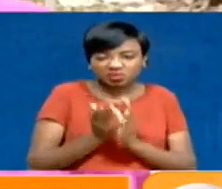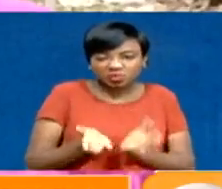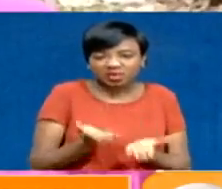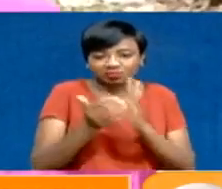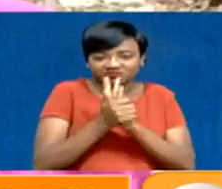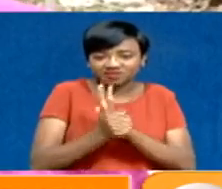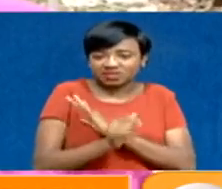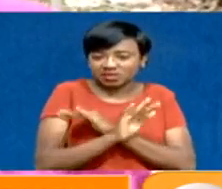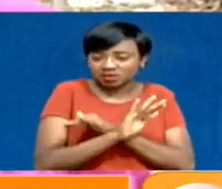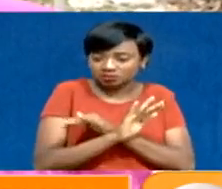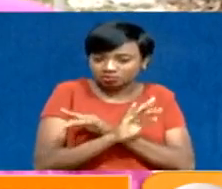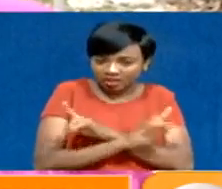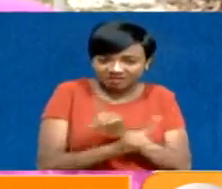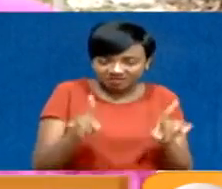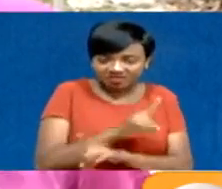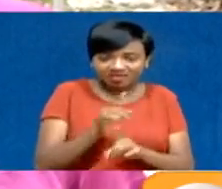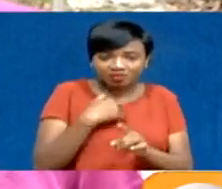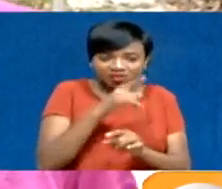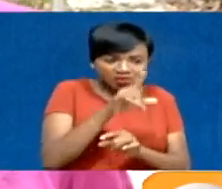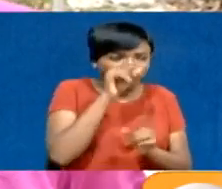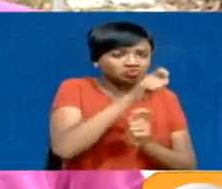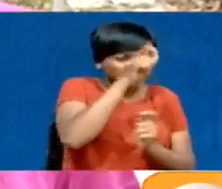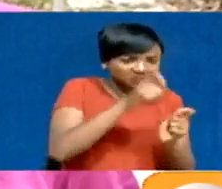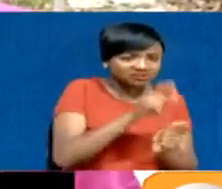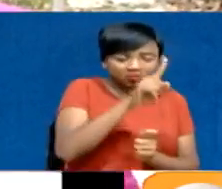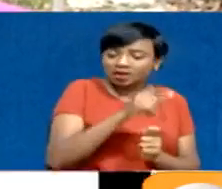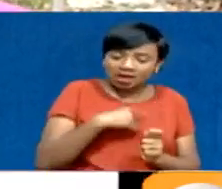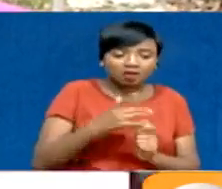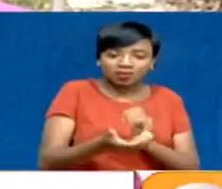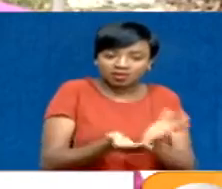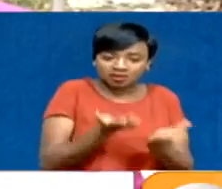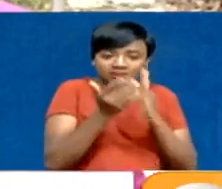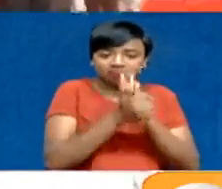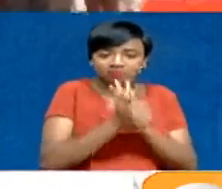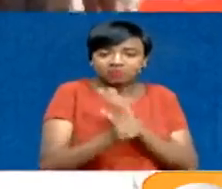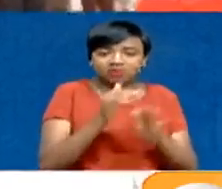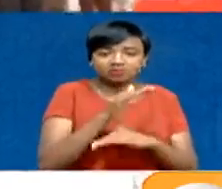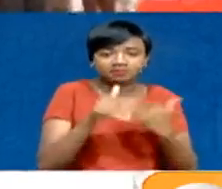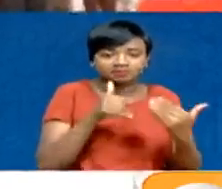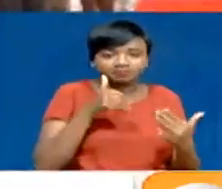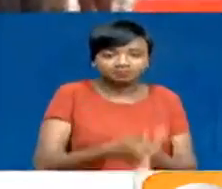Hatukuwa specific ati to improve hii moja ama mbili, no, tumefanya skills zote.